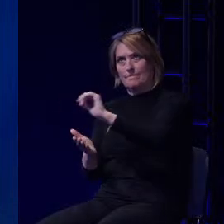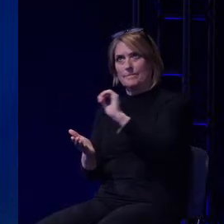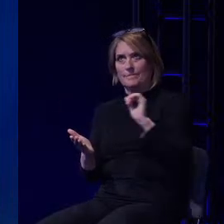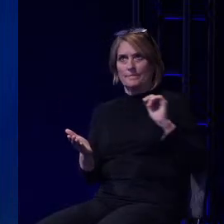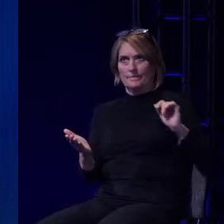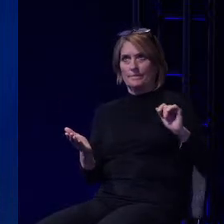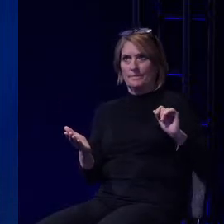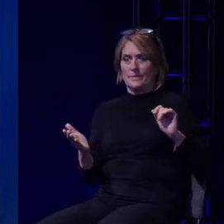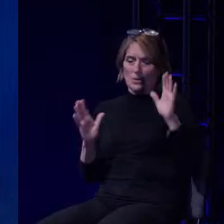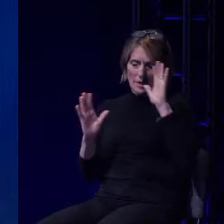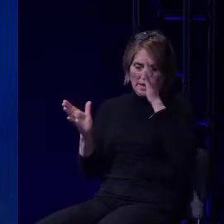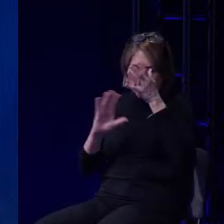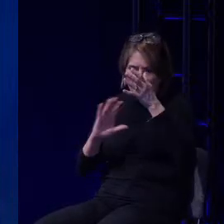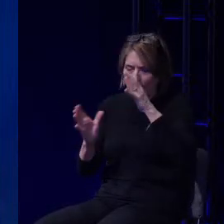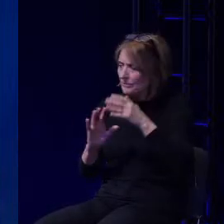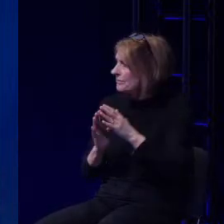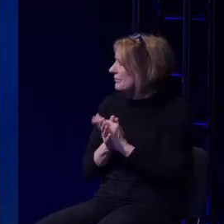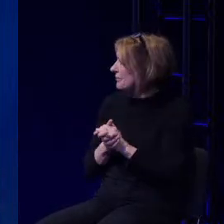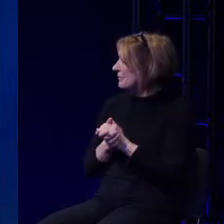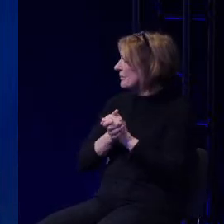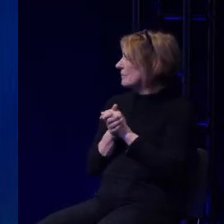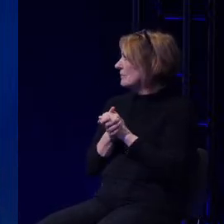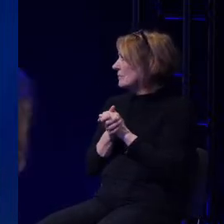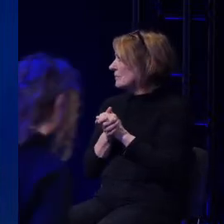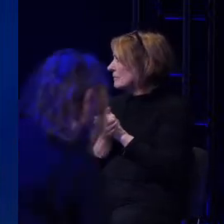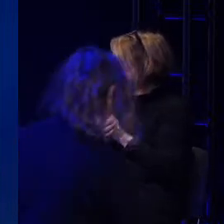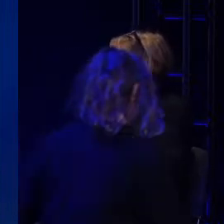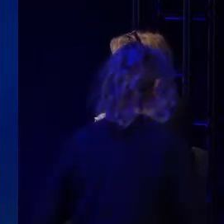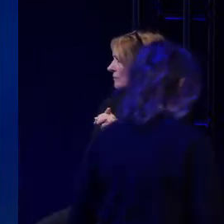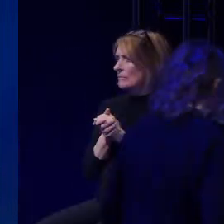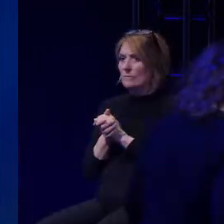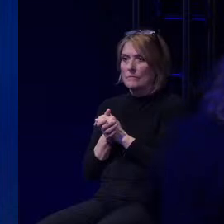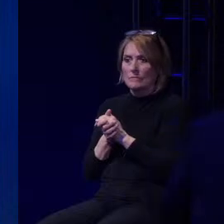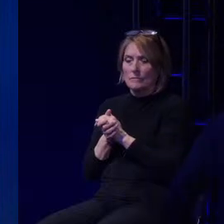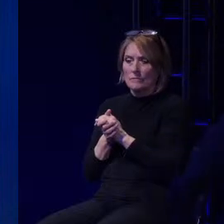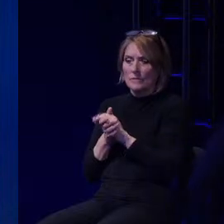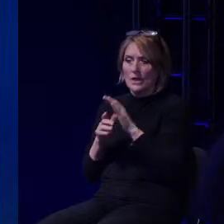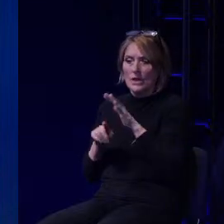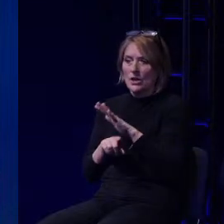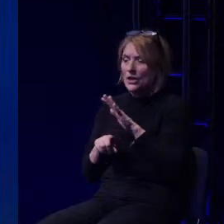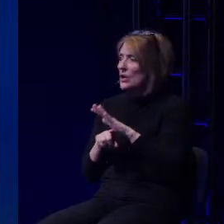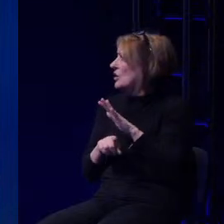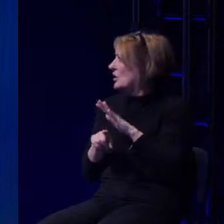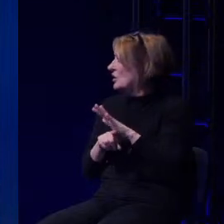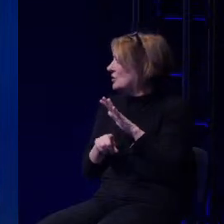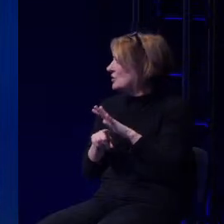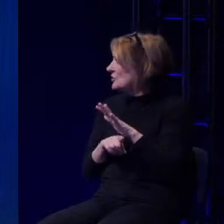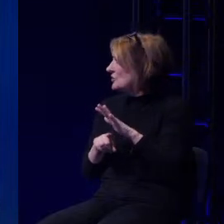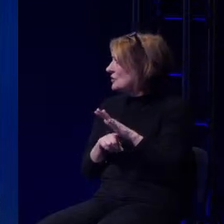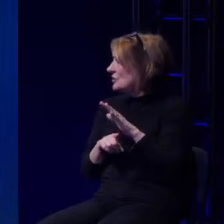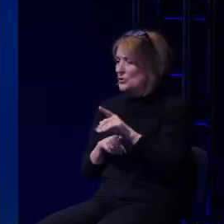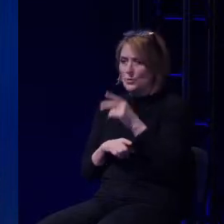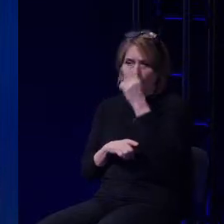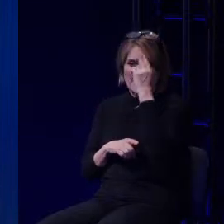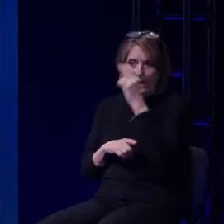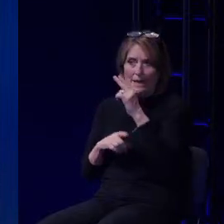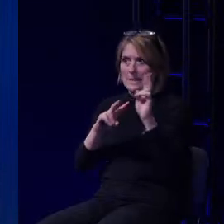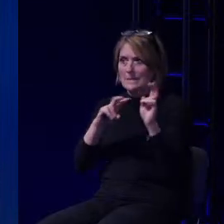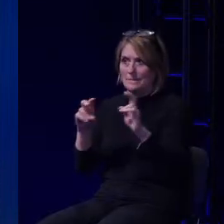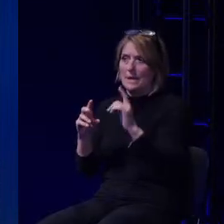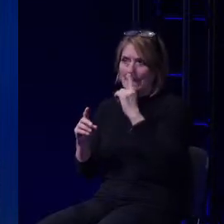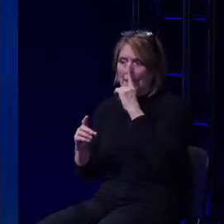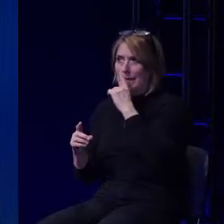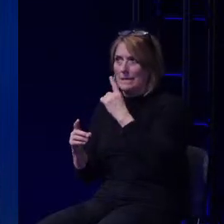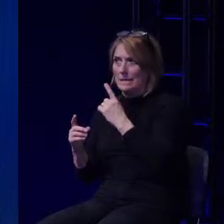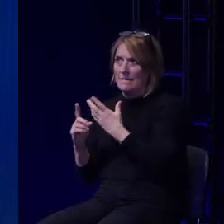is. It could be, and I jokingly, but not only partly, you name a subject and I'll tell you a story